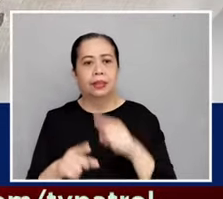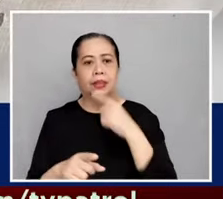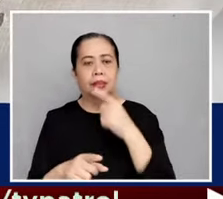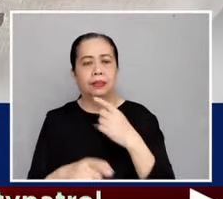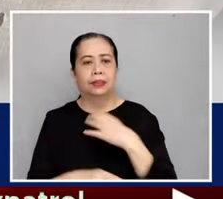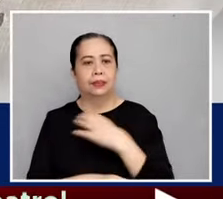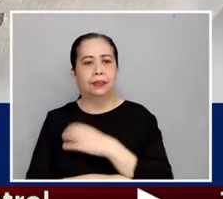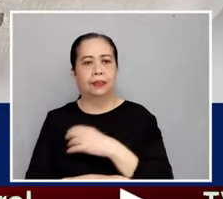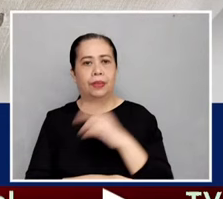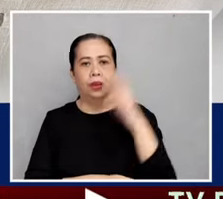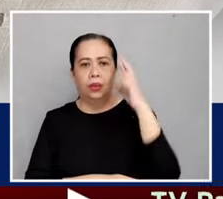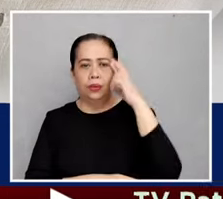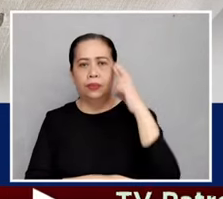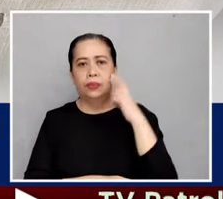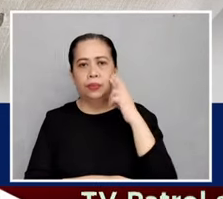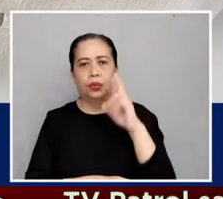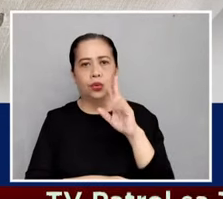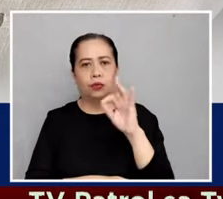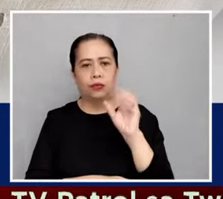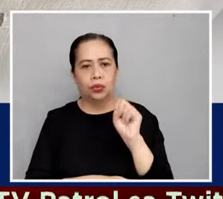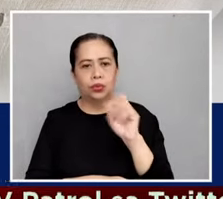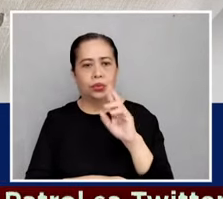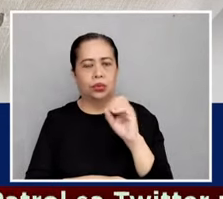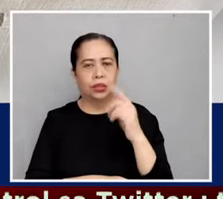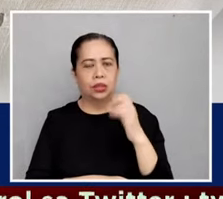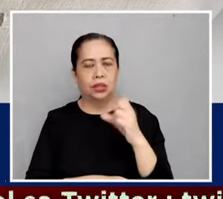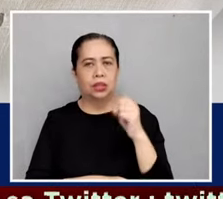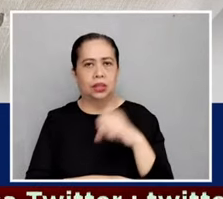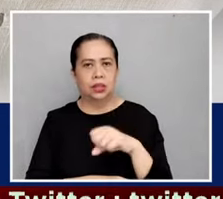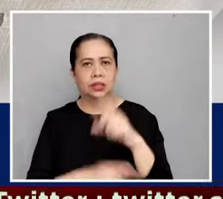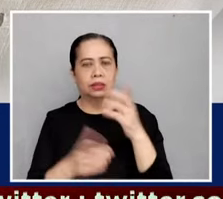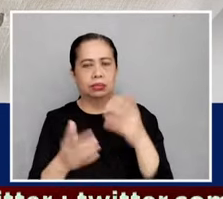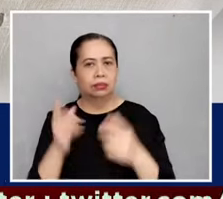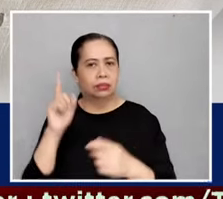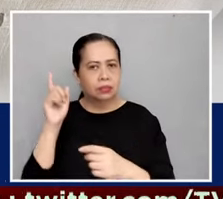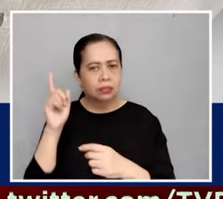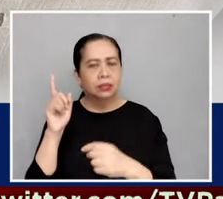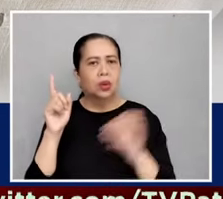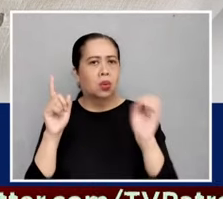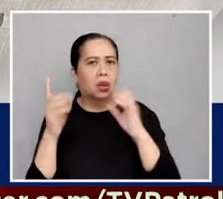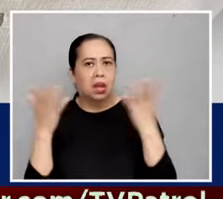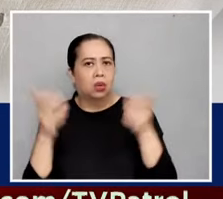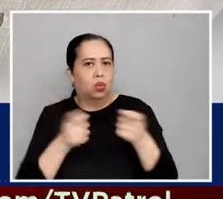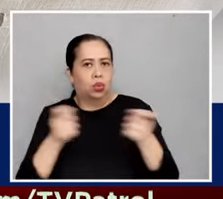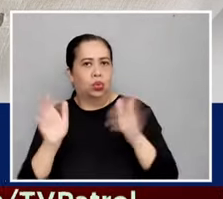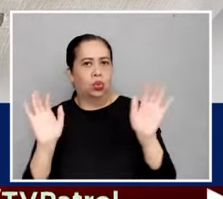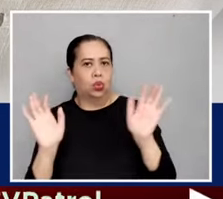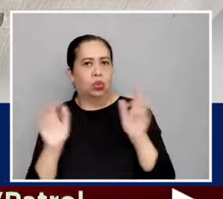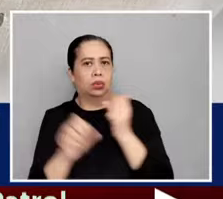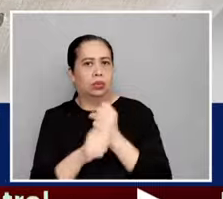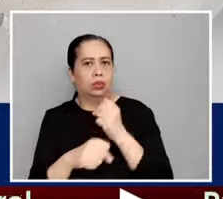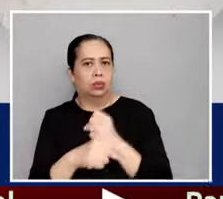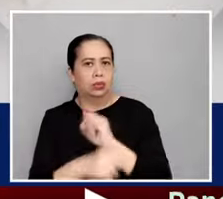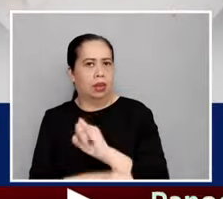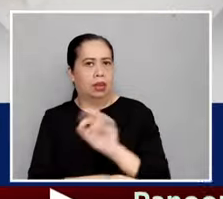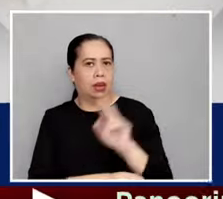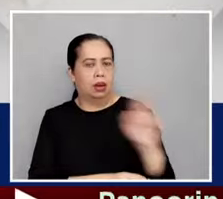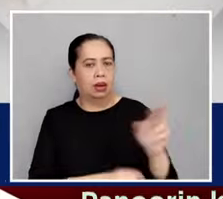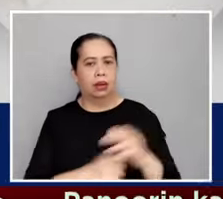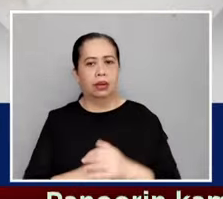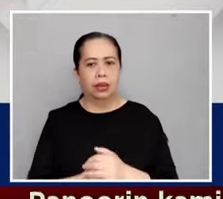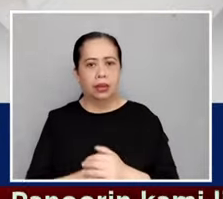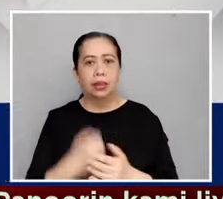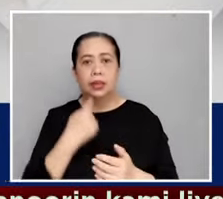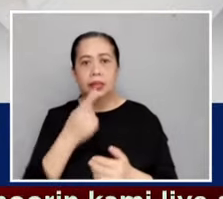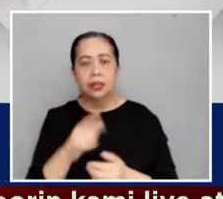Congressman Rufus Rodriguez, chairman ng House Committee on Constitutional Amendments, wala silang control sa paglalabas ng IRR. Hirit naman